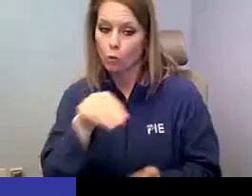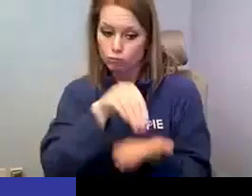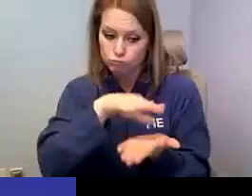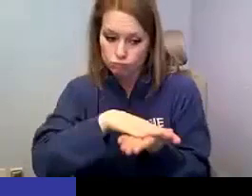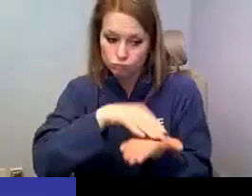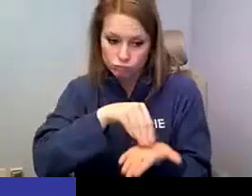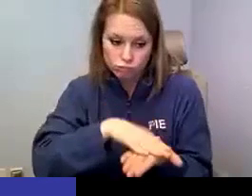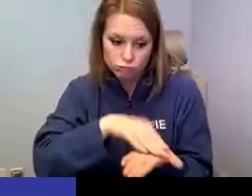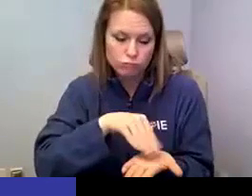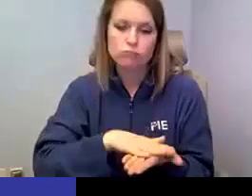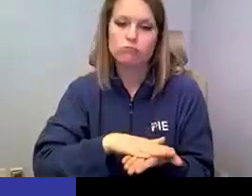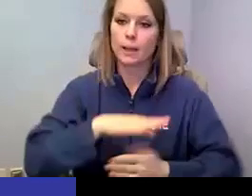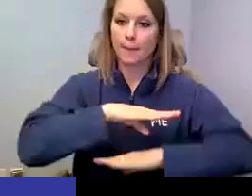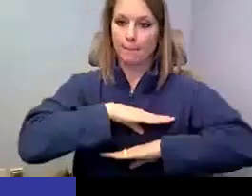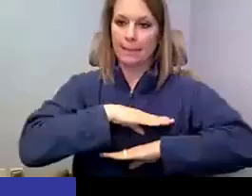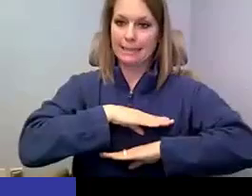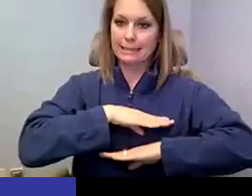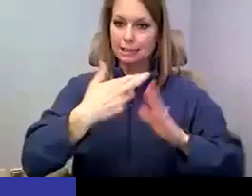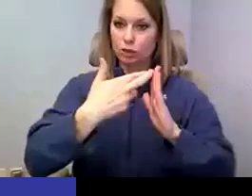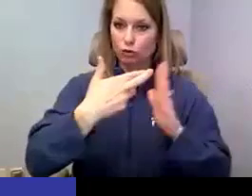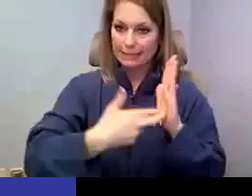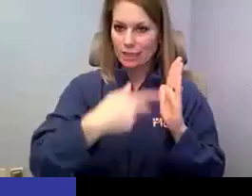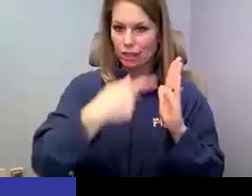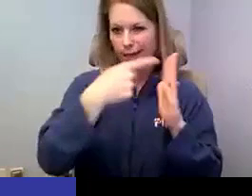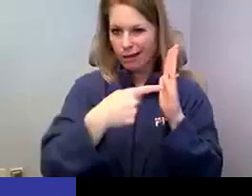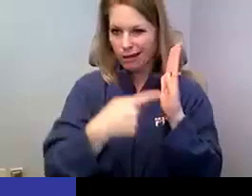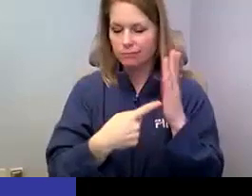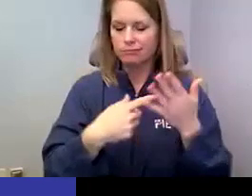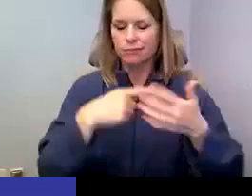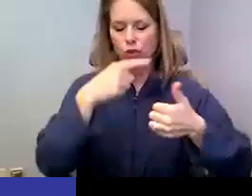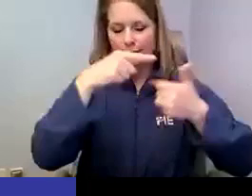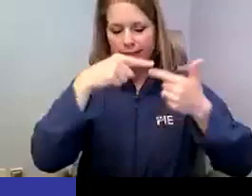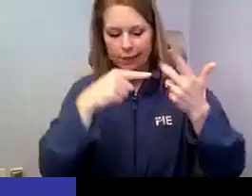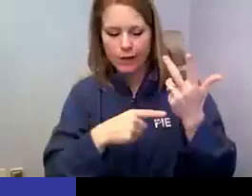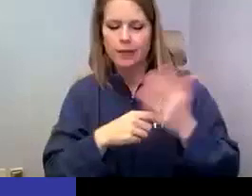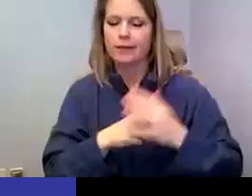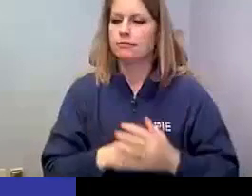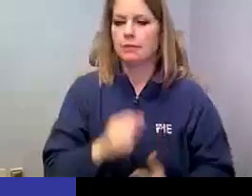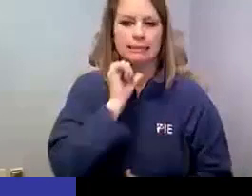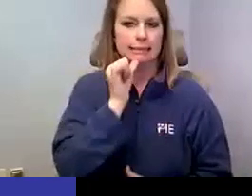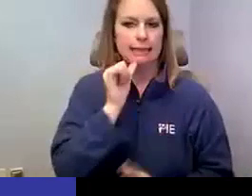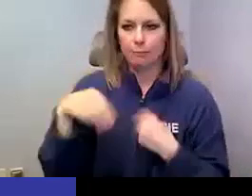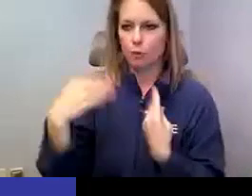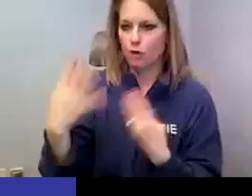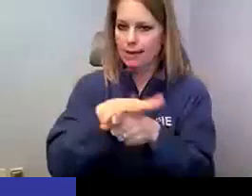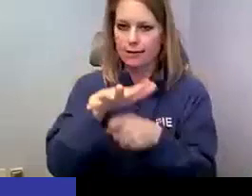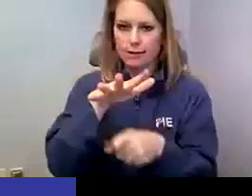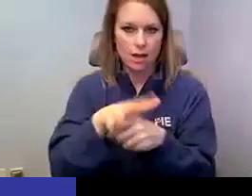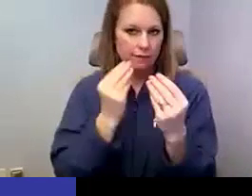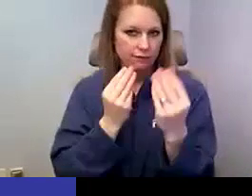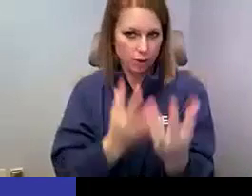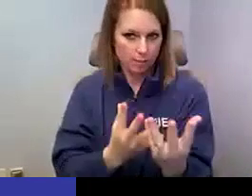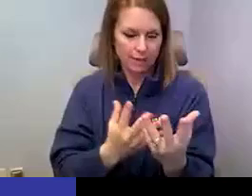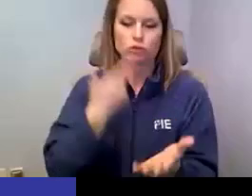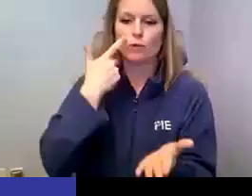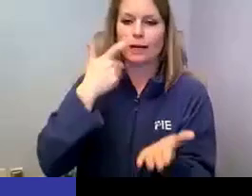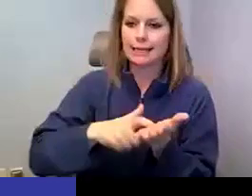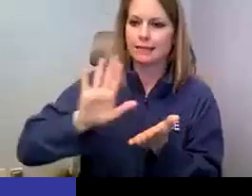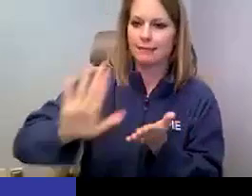category by itself does not provide sufficient information to identify the student's needs and